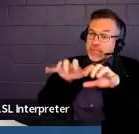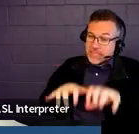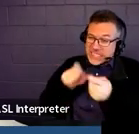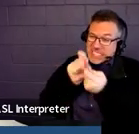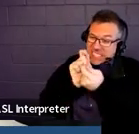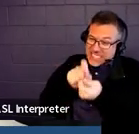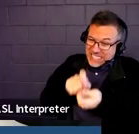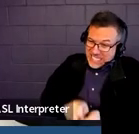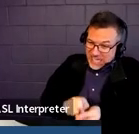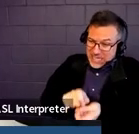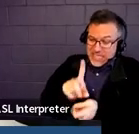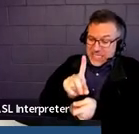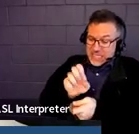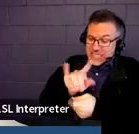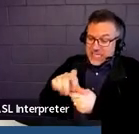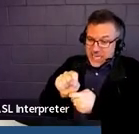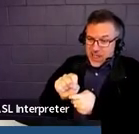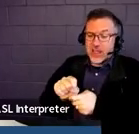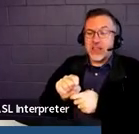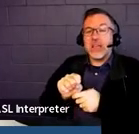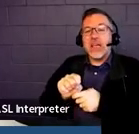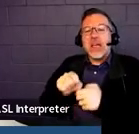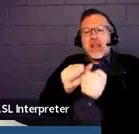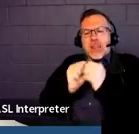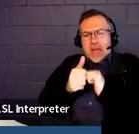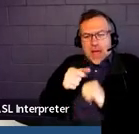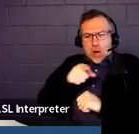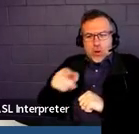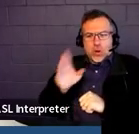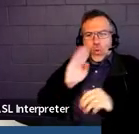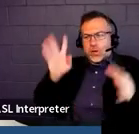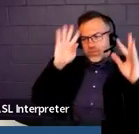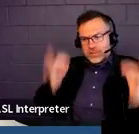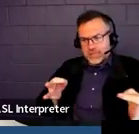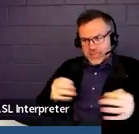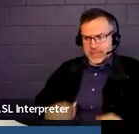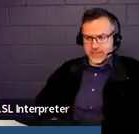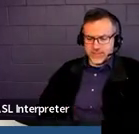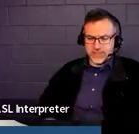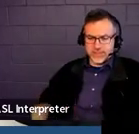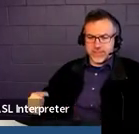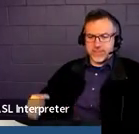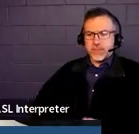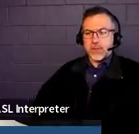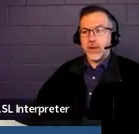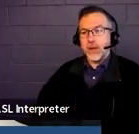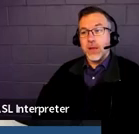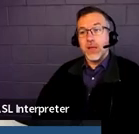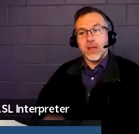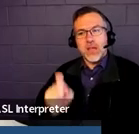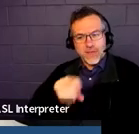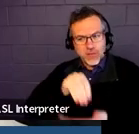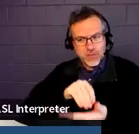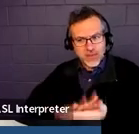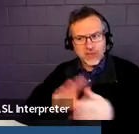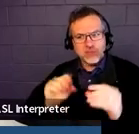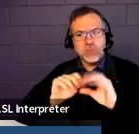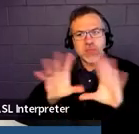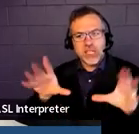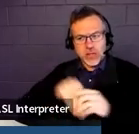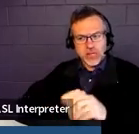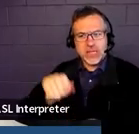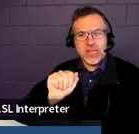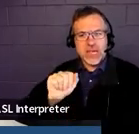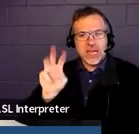how you are going to make this determination clearly in the AWN. And then on the other